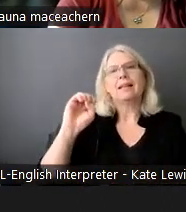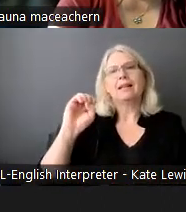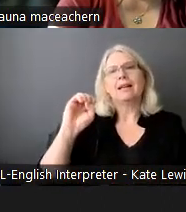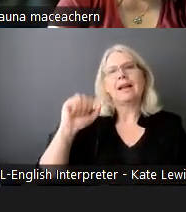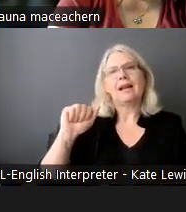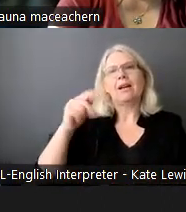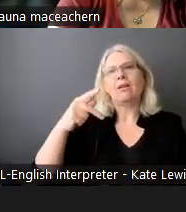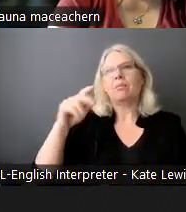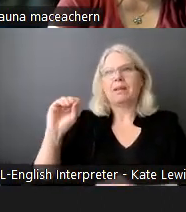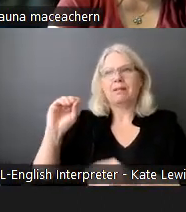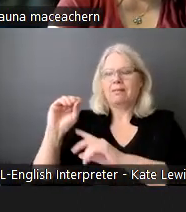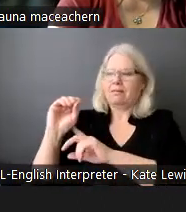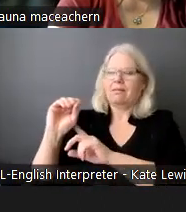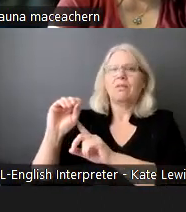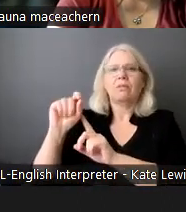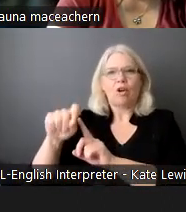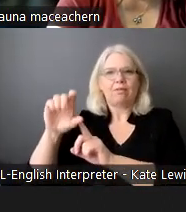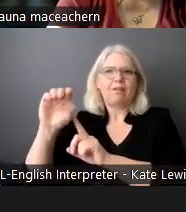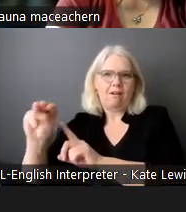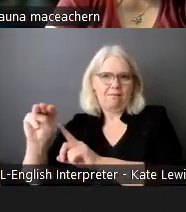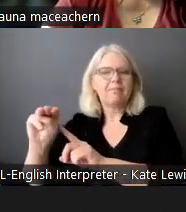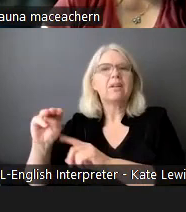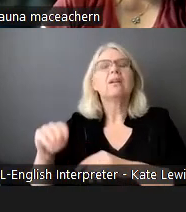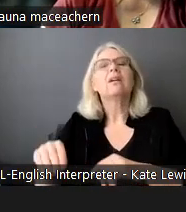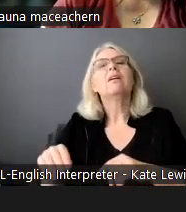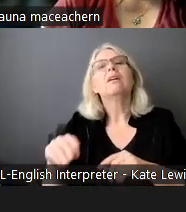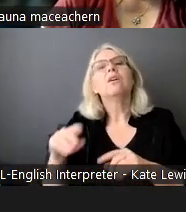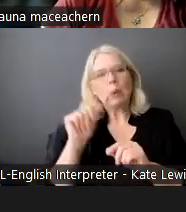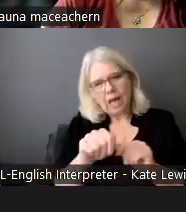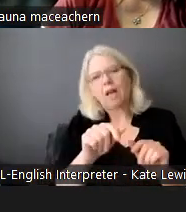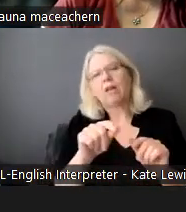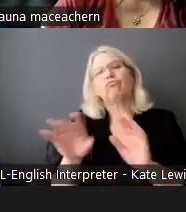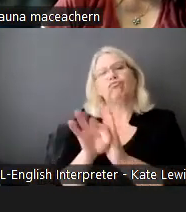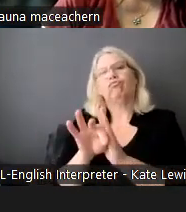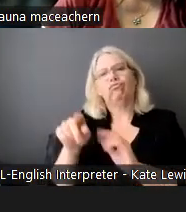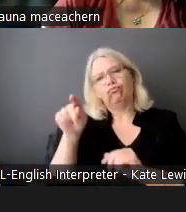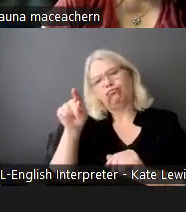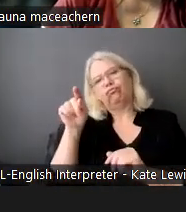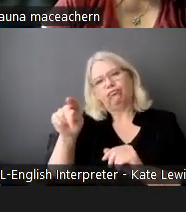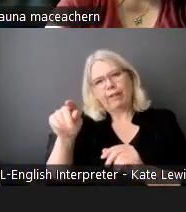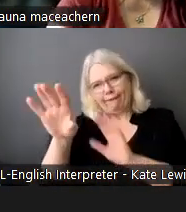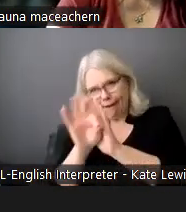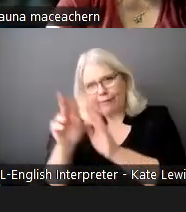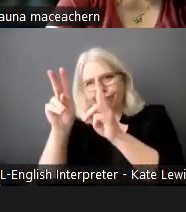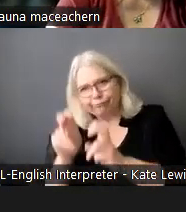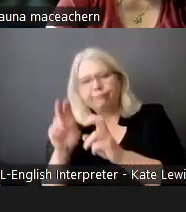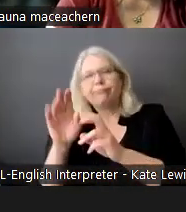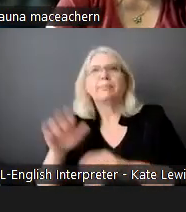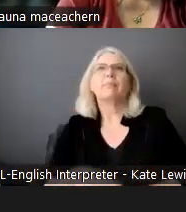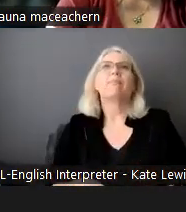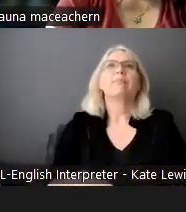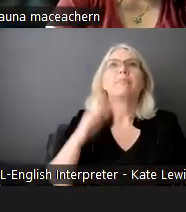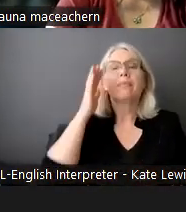elderabuspreventionontario.com early next week for you to access the recording. And there is Shauna's information one more time where you can reach out to